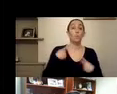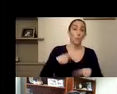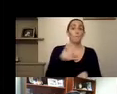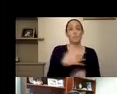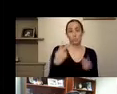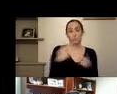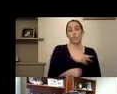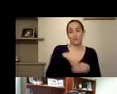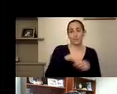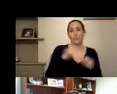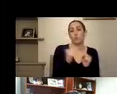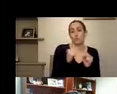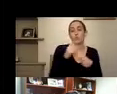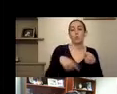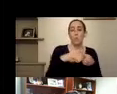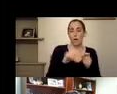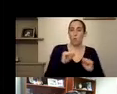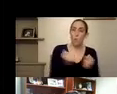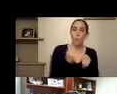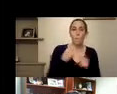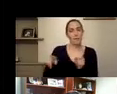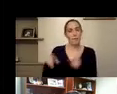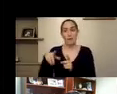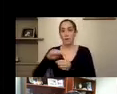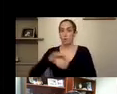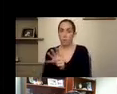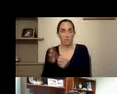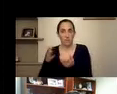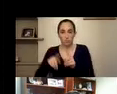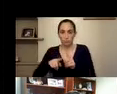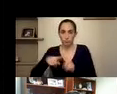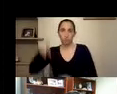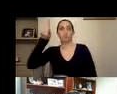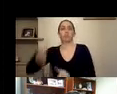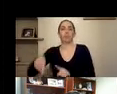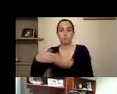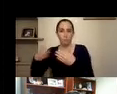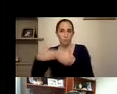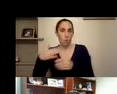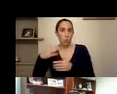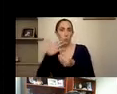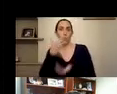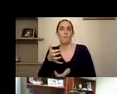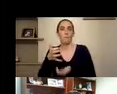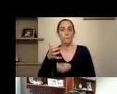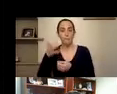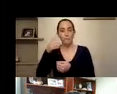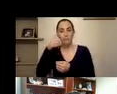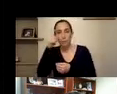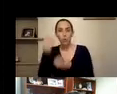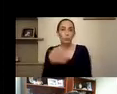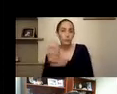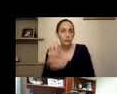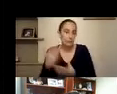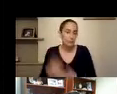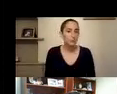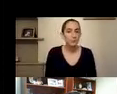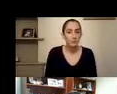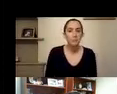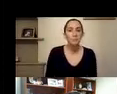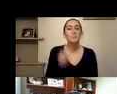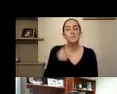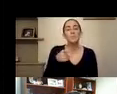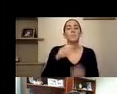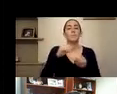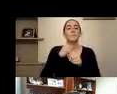And this is some of the Monroe County data that is shared with us. This is provided by the Center for Community Health and